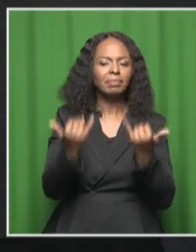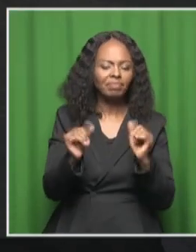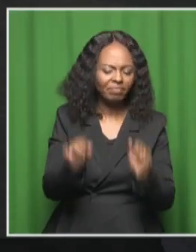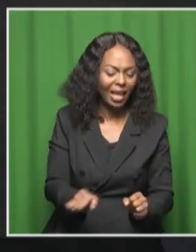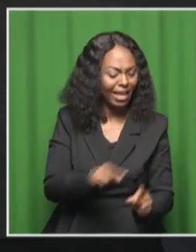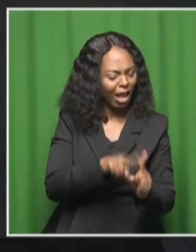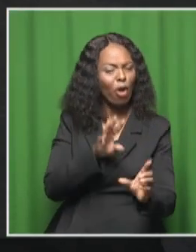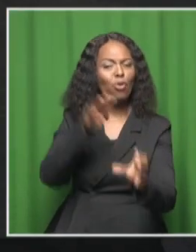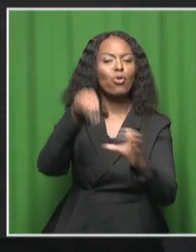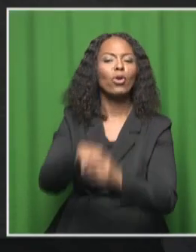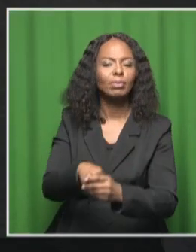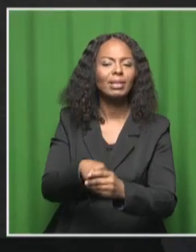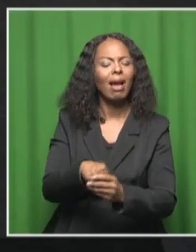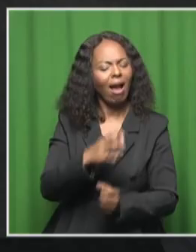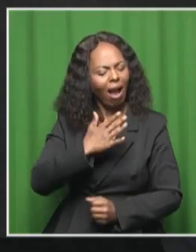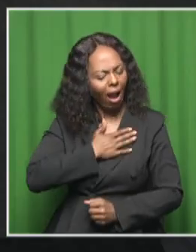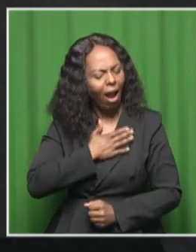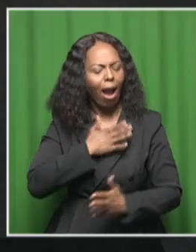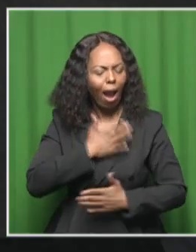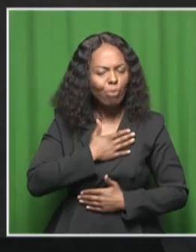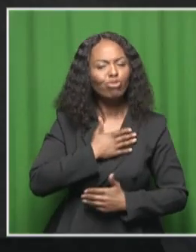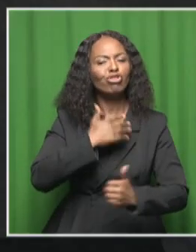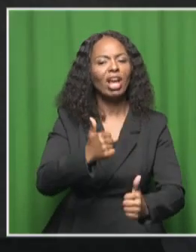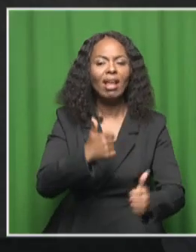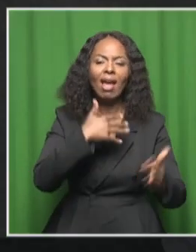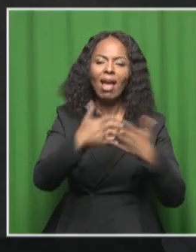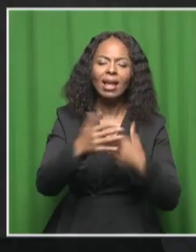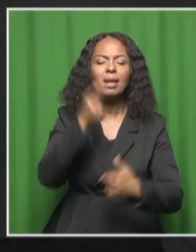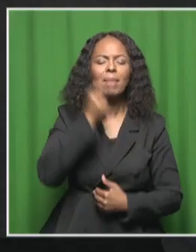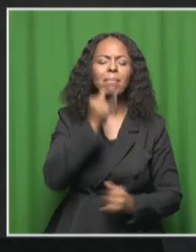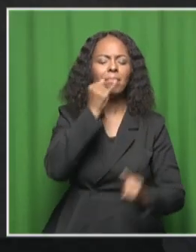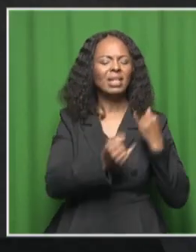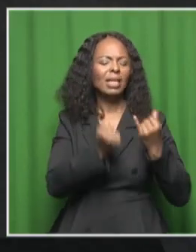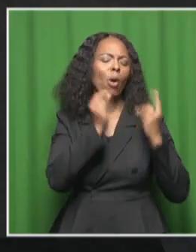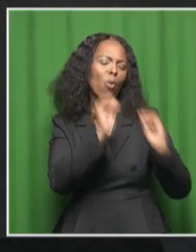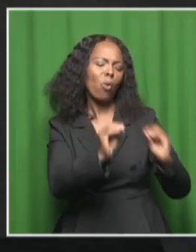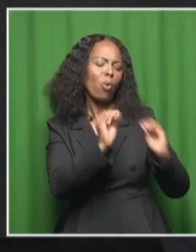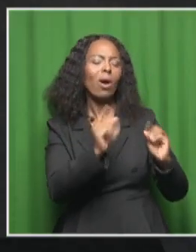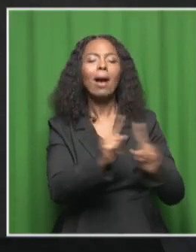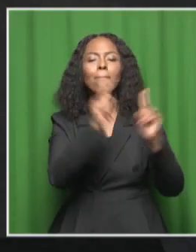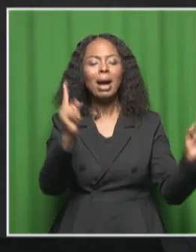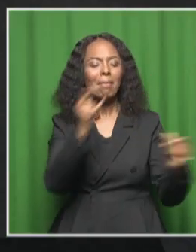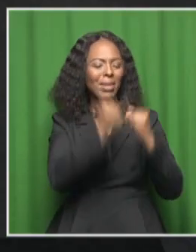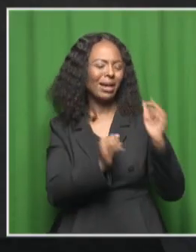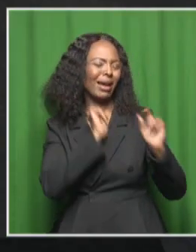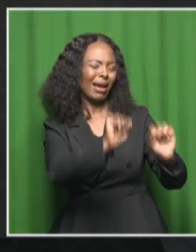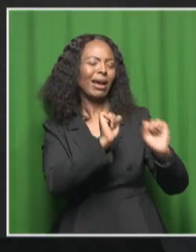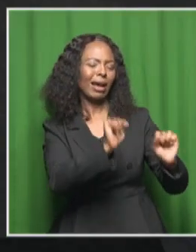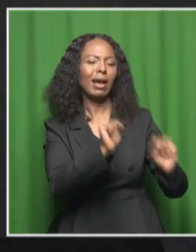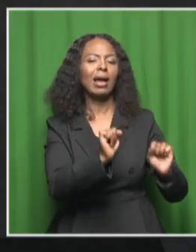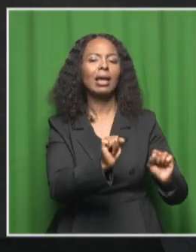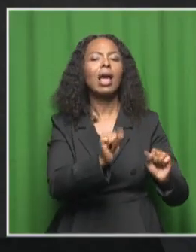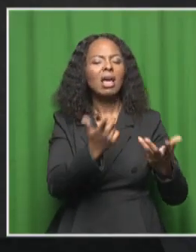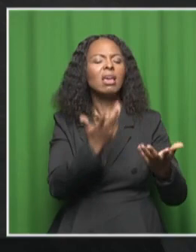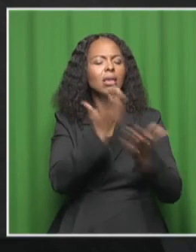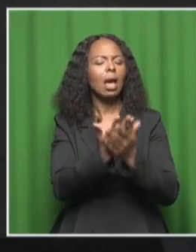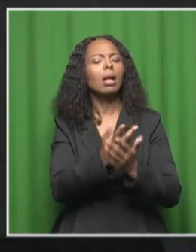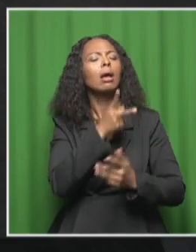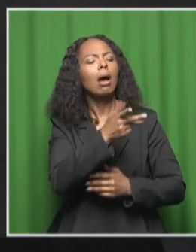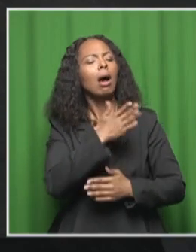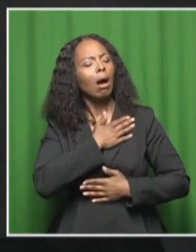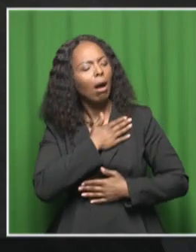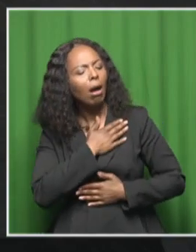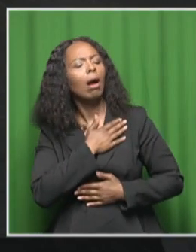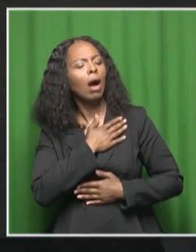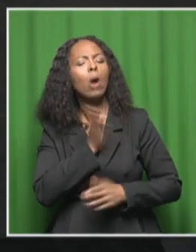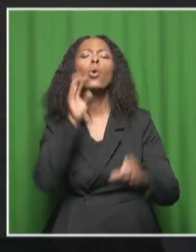also must appreciate that any man will have his flaws, but are his flaws worth overlooking the immense